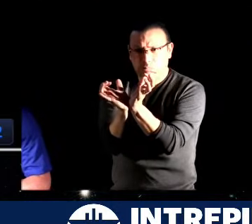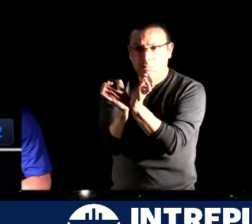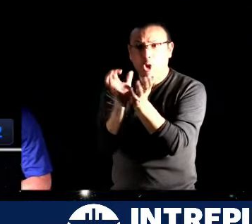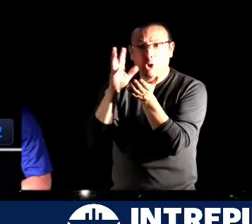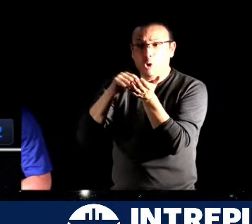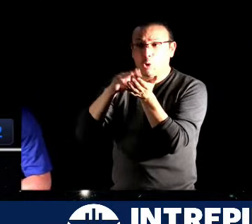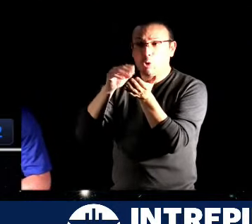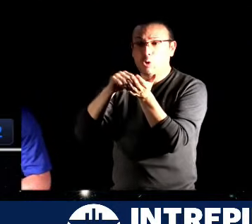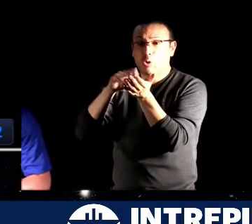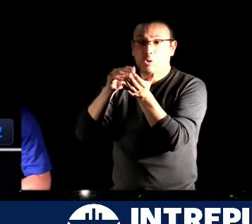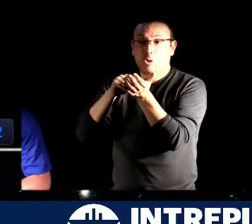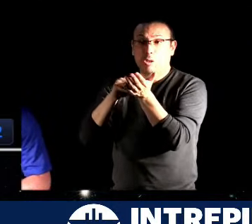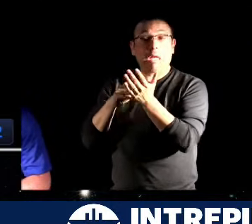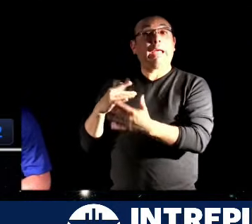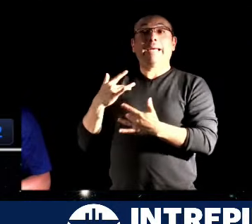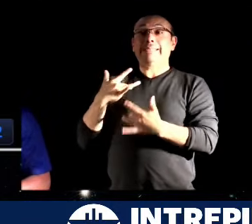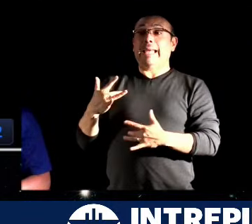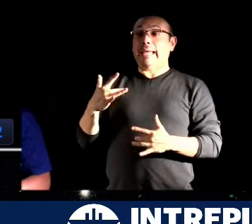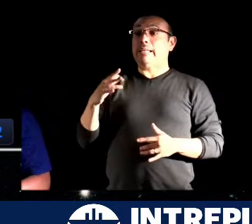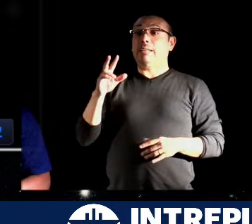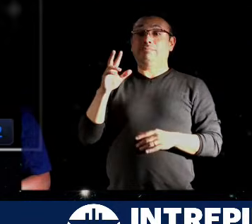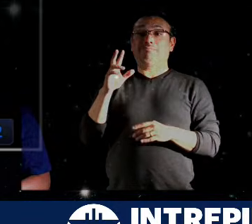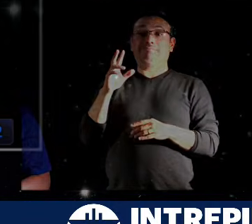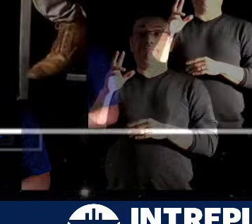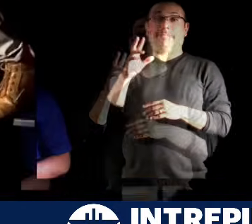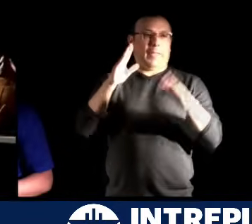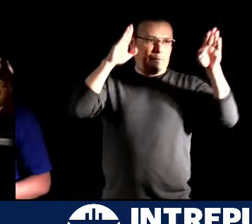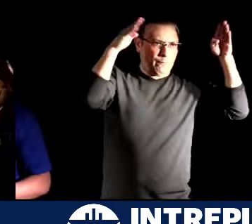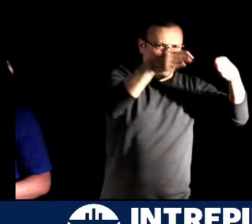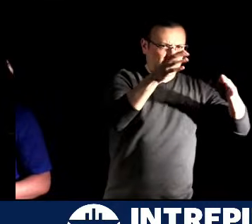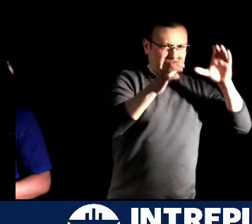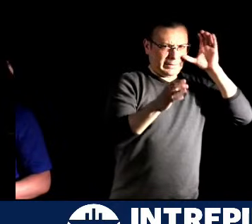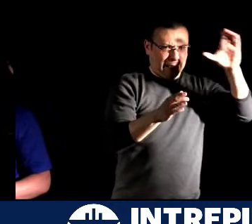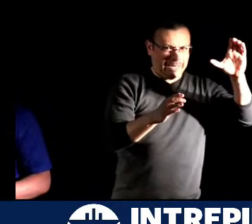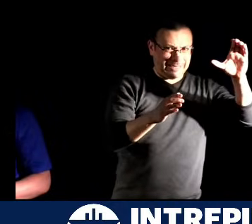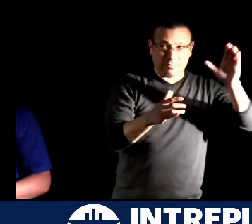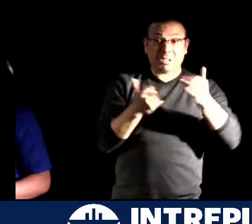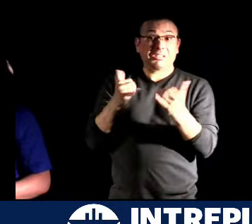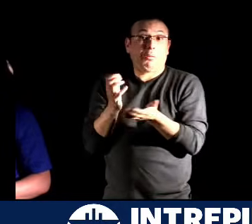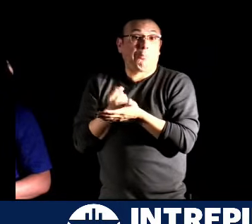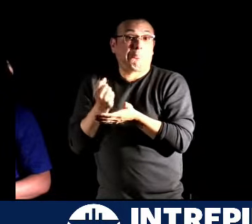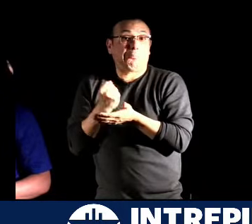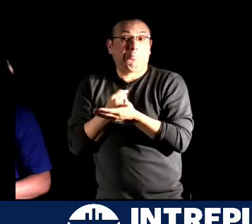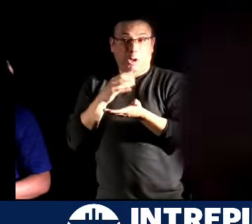for a planet. It's done for the sun. But still, we learn so much from it.